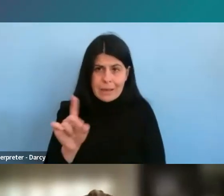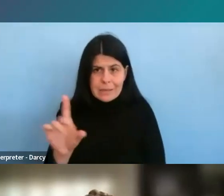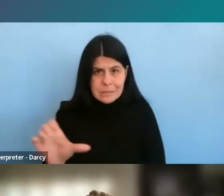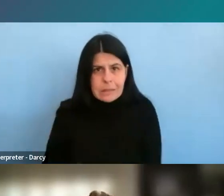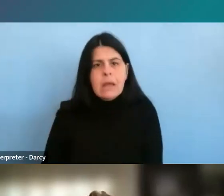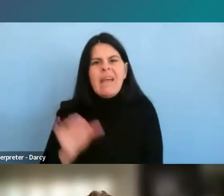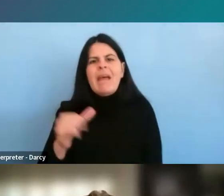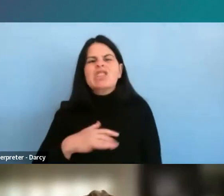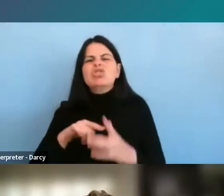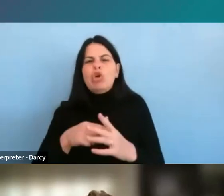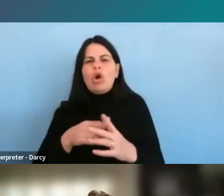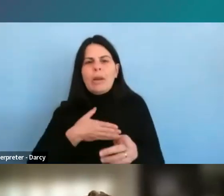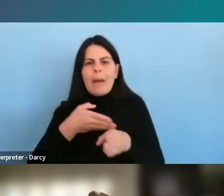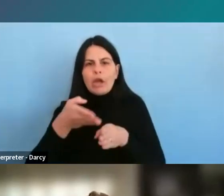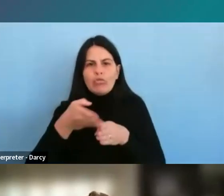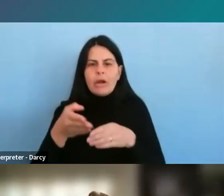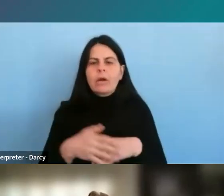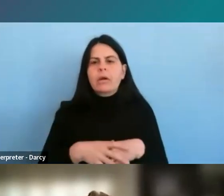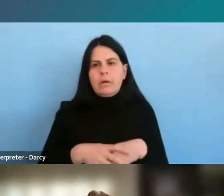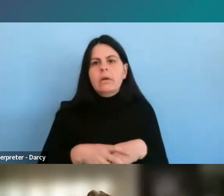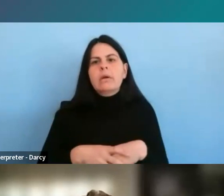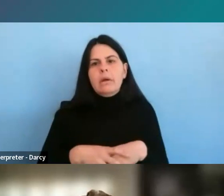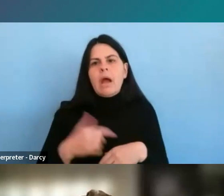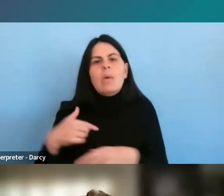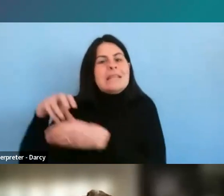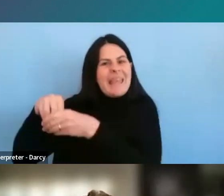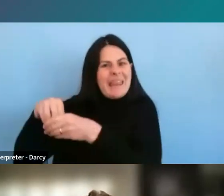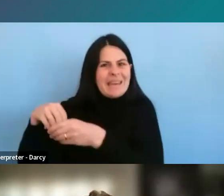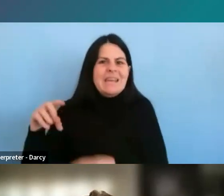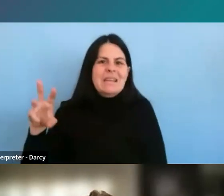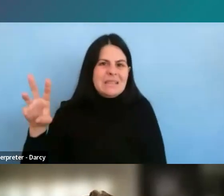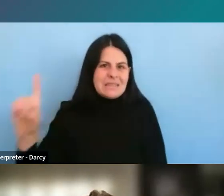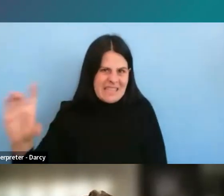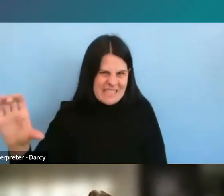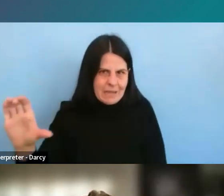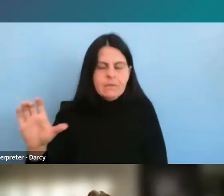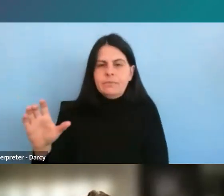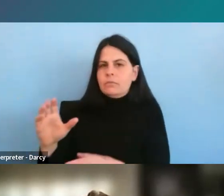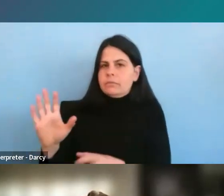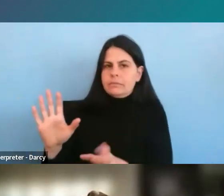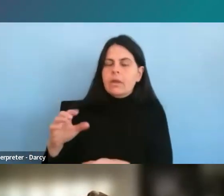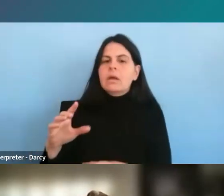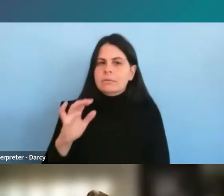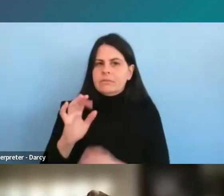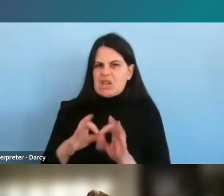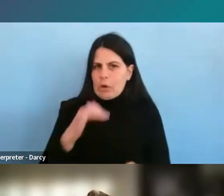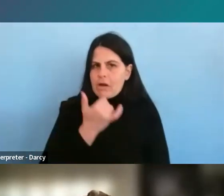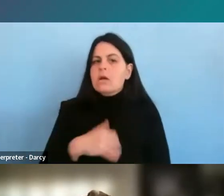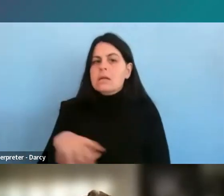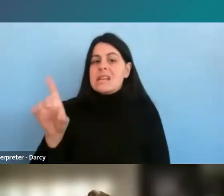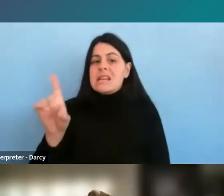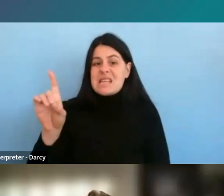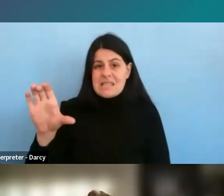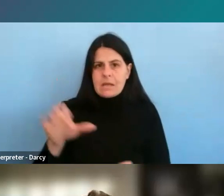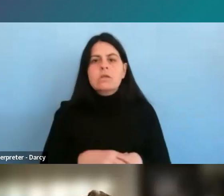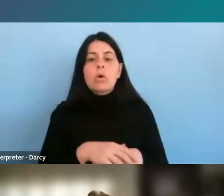my career. And as much as I was qualified on paper because I had been to college and all of these things, there were